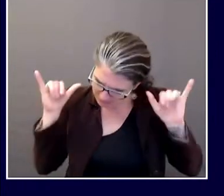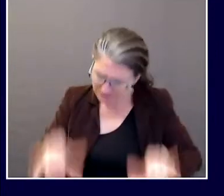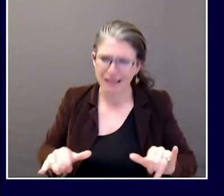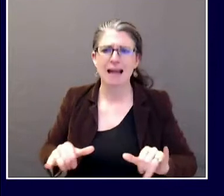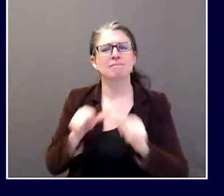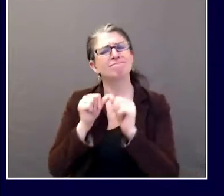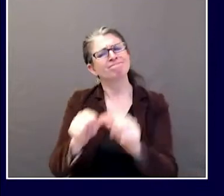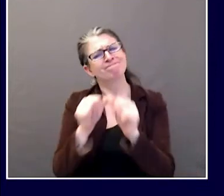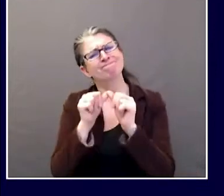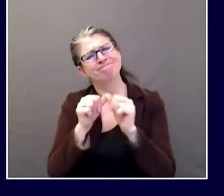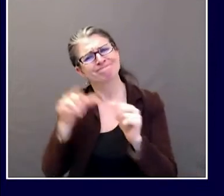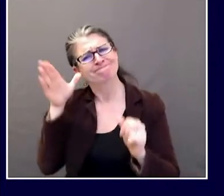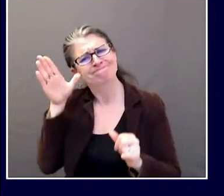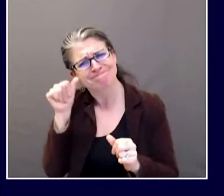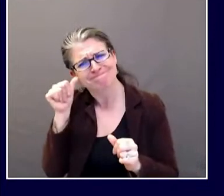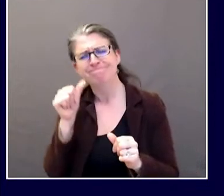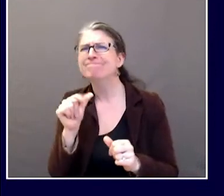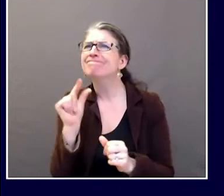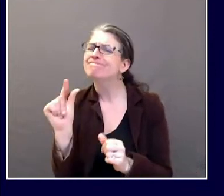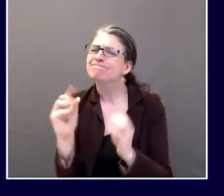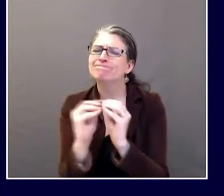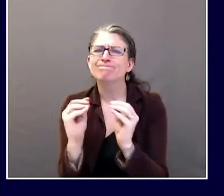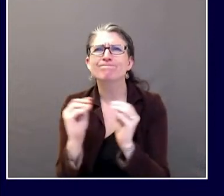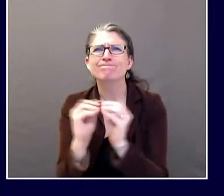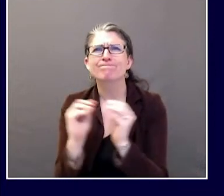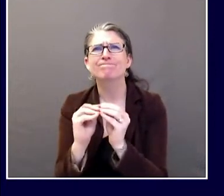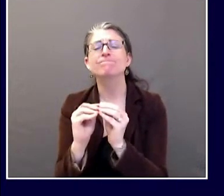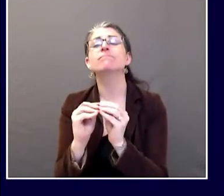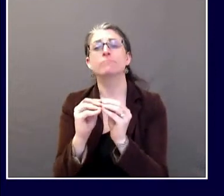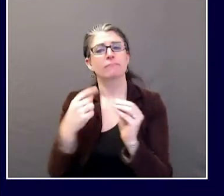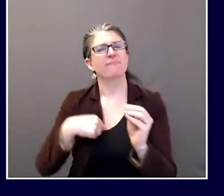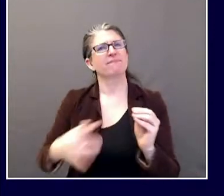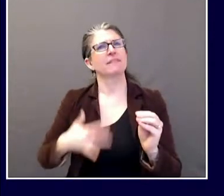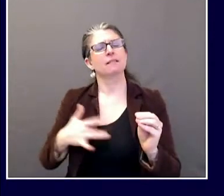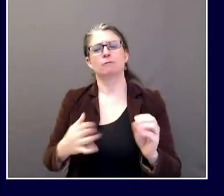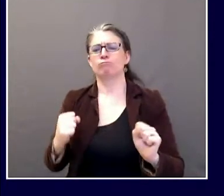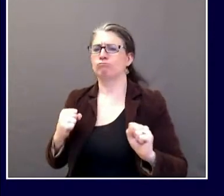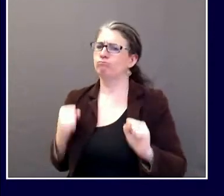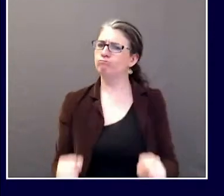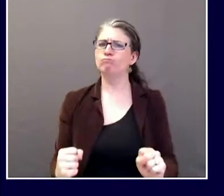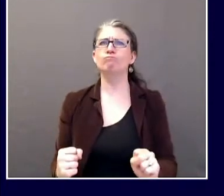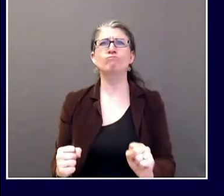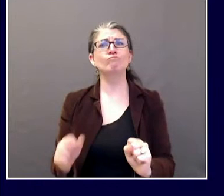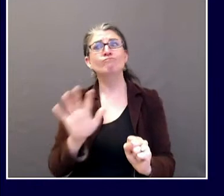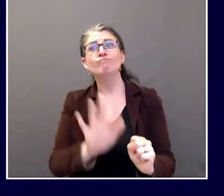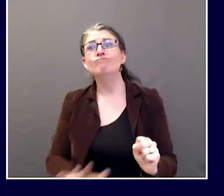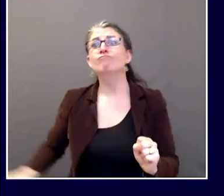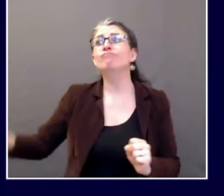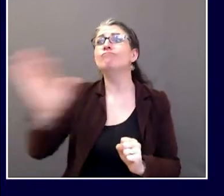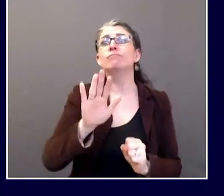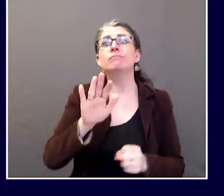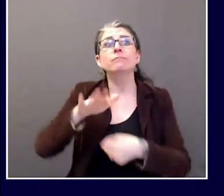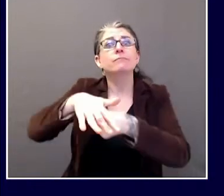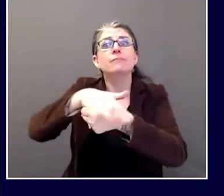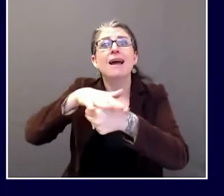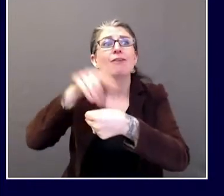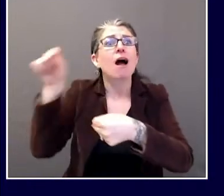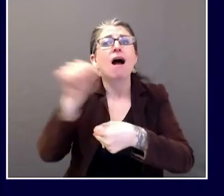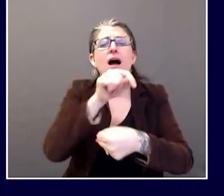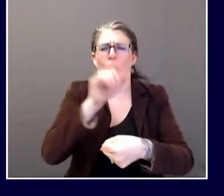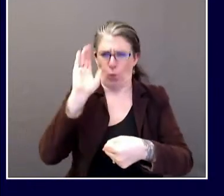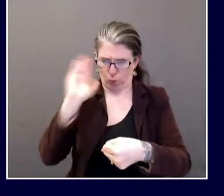it's important not to flood the phone lines, but touching base with your local hospital. perhaps at the number that is on the